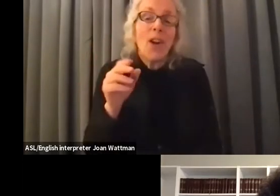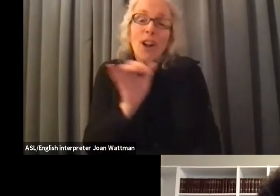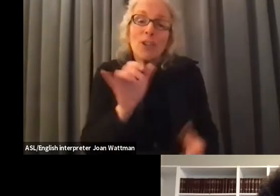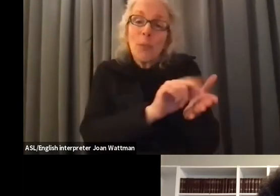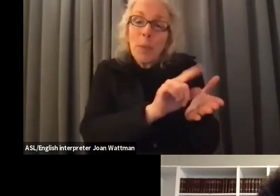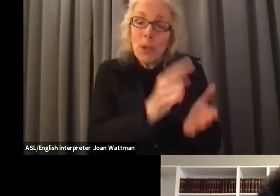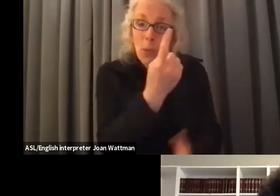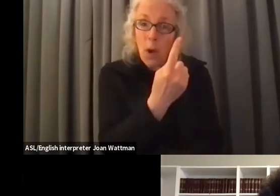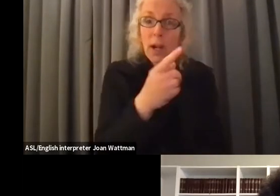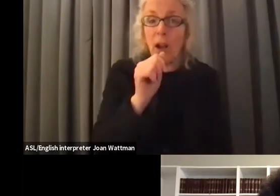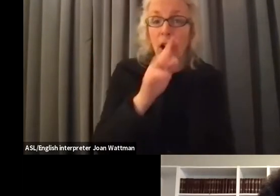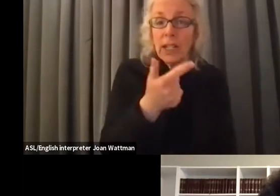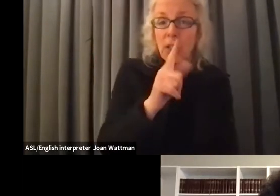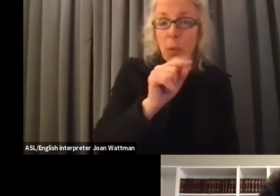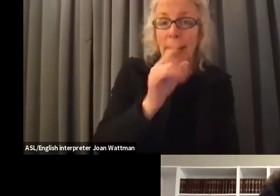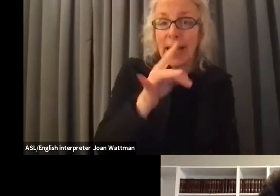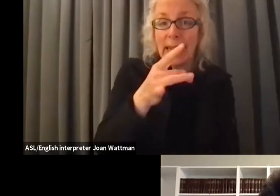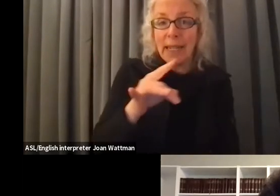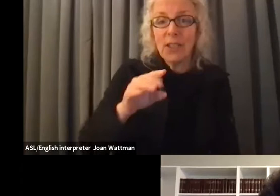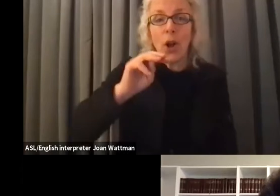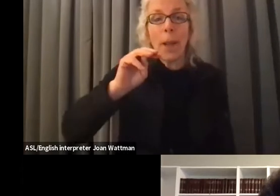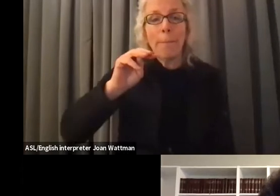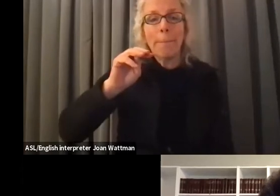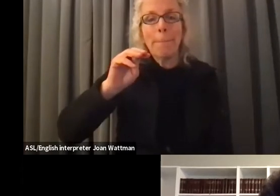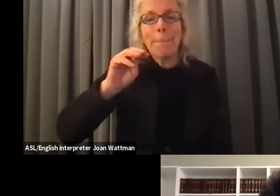2018 entitled